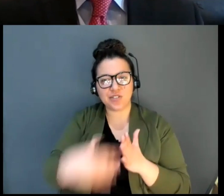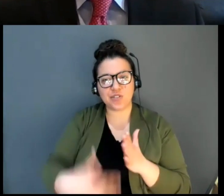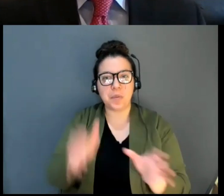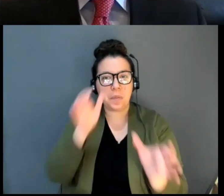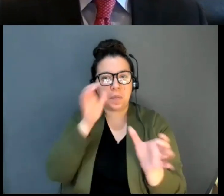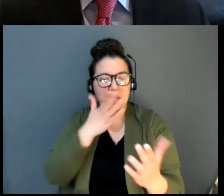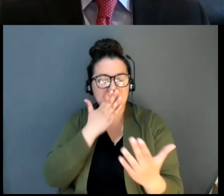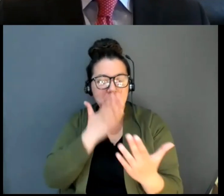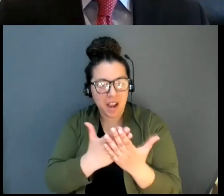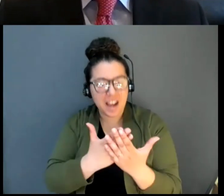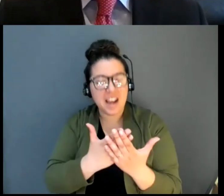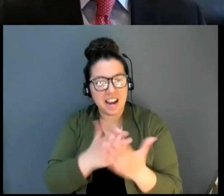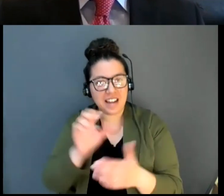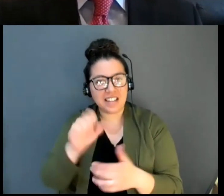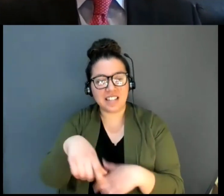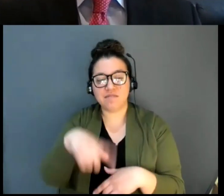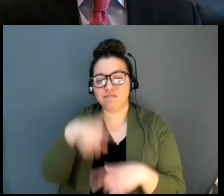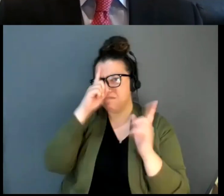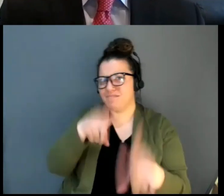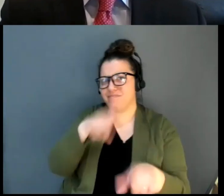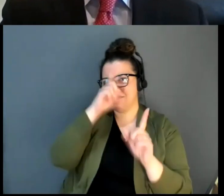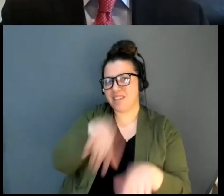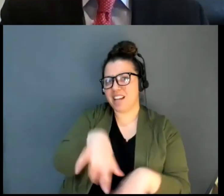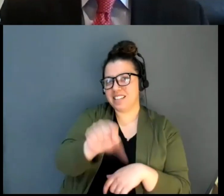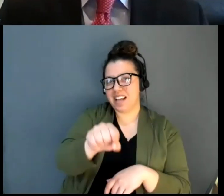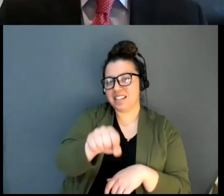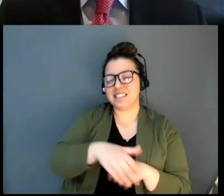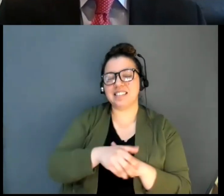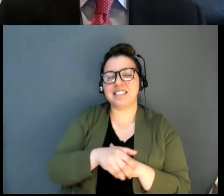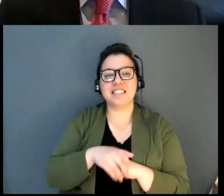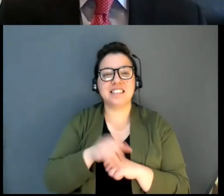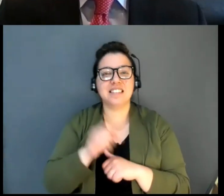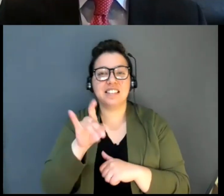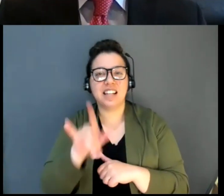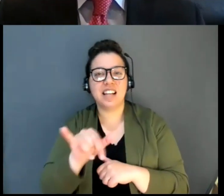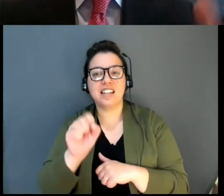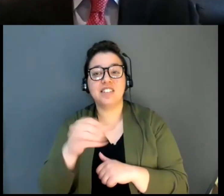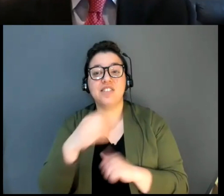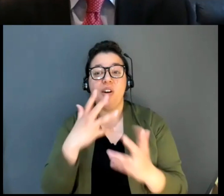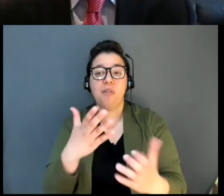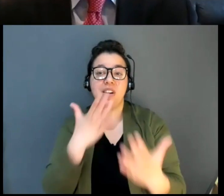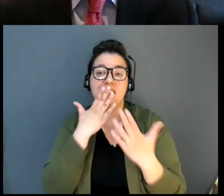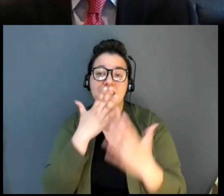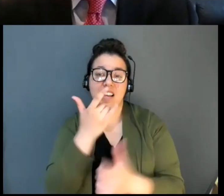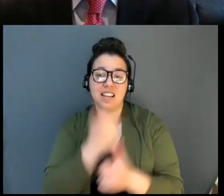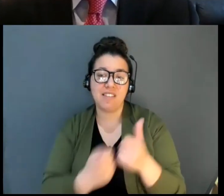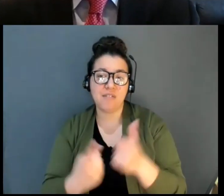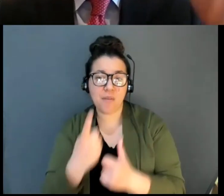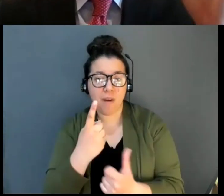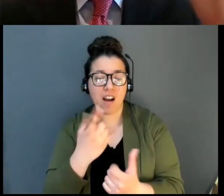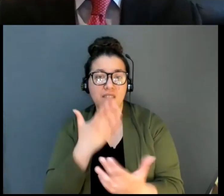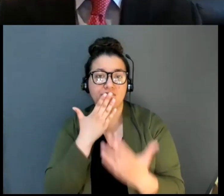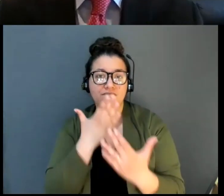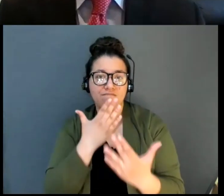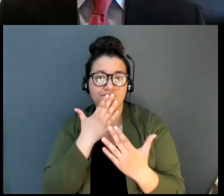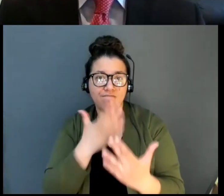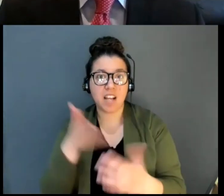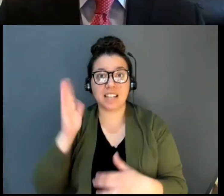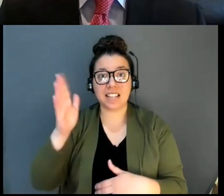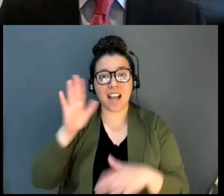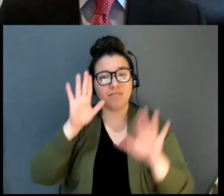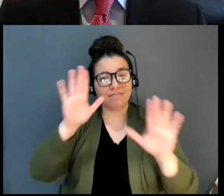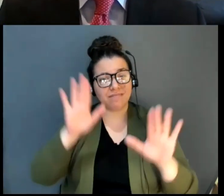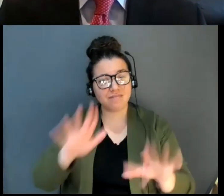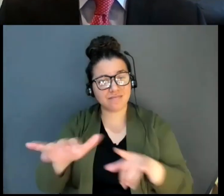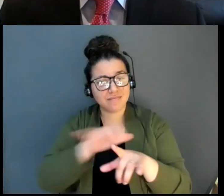absolutely. Yes. Absolutely. So I want to thank everyone for being here. Our guests were excellent, really showed us what